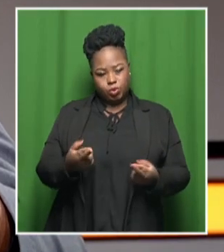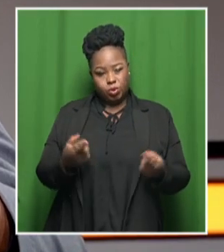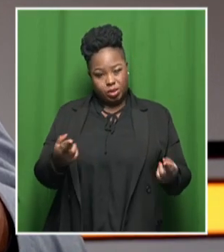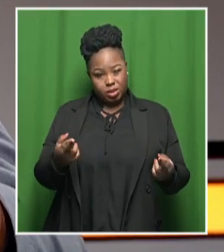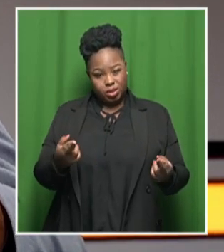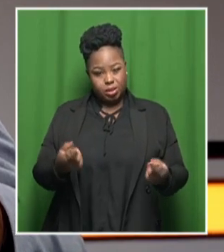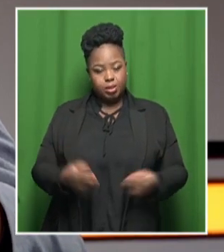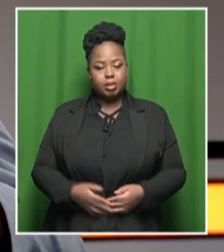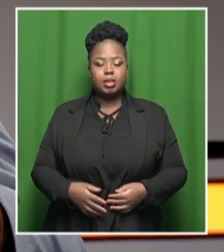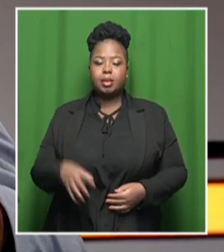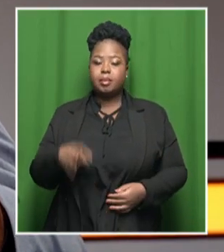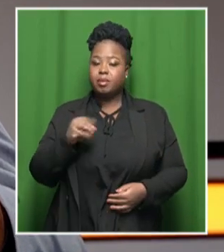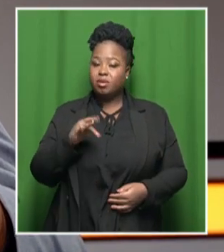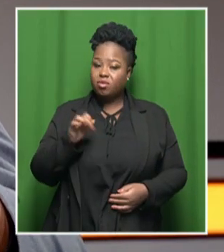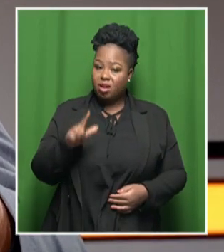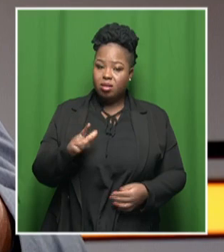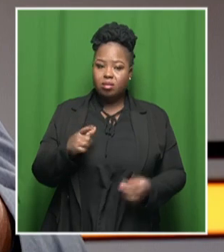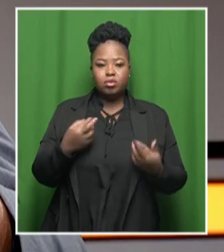mineral resources,